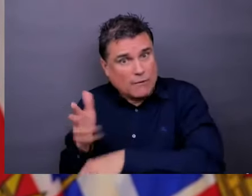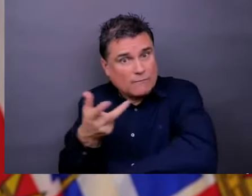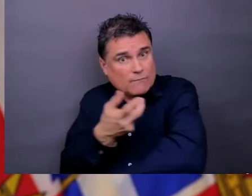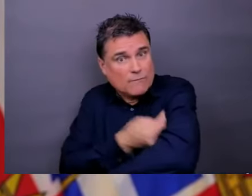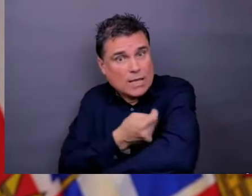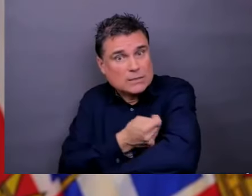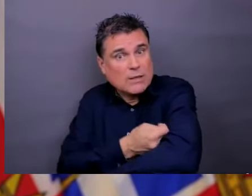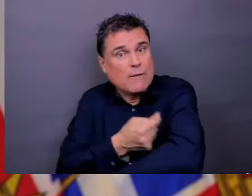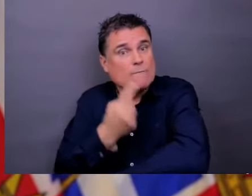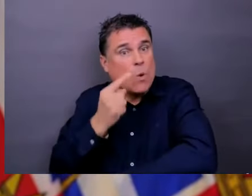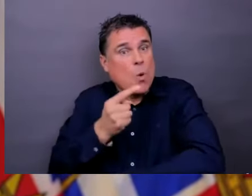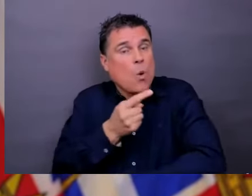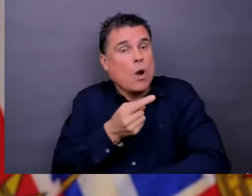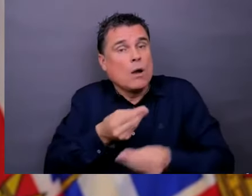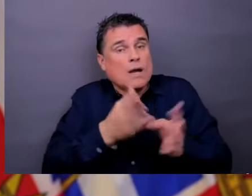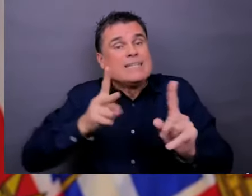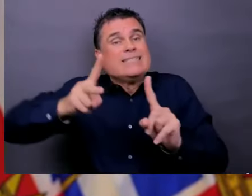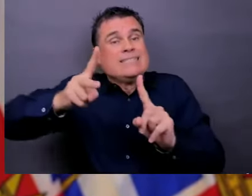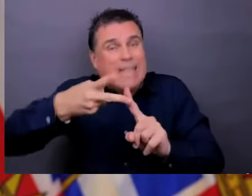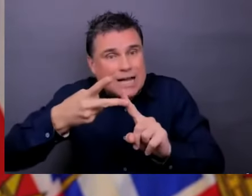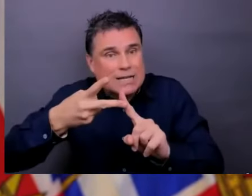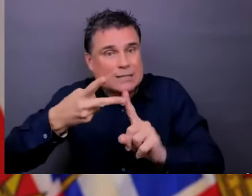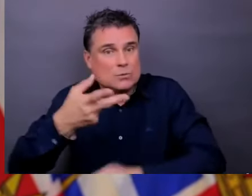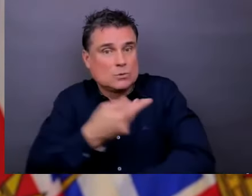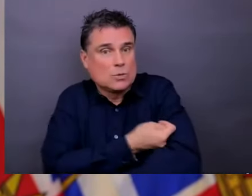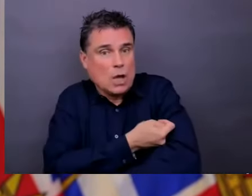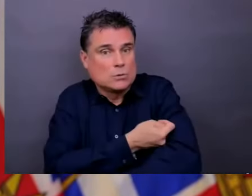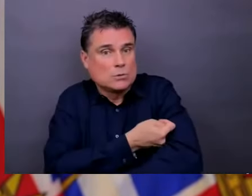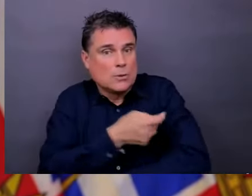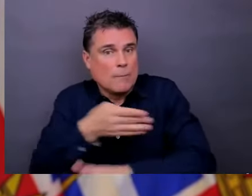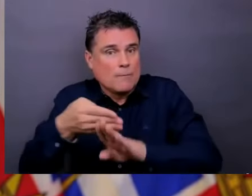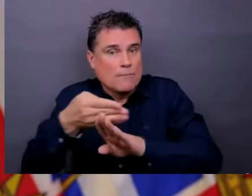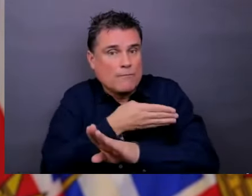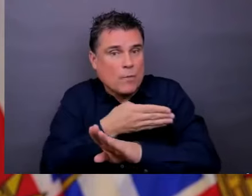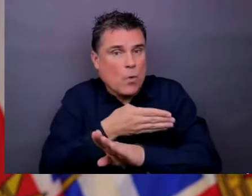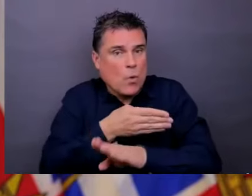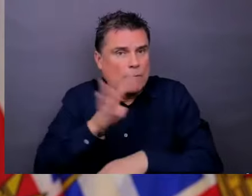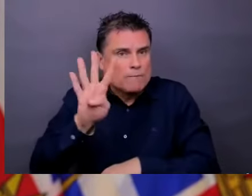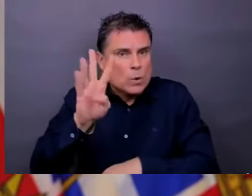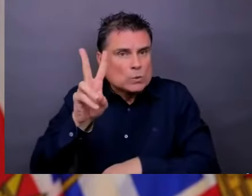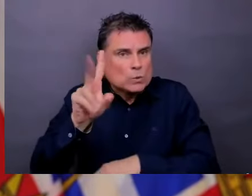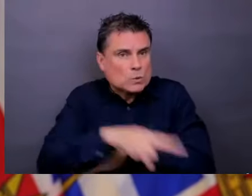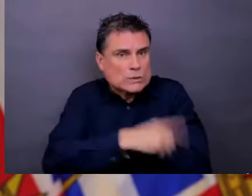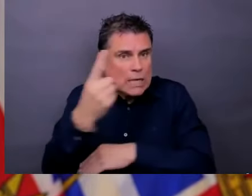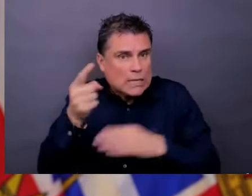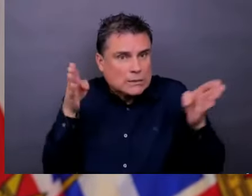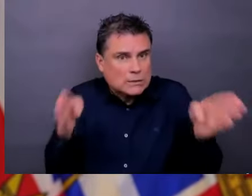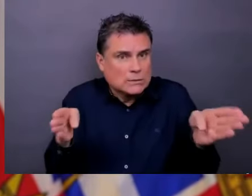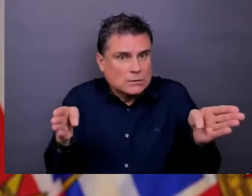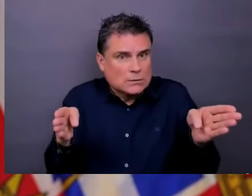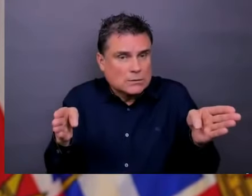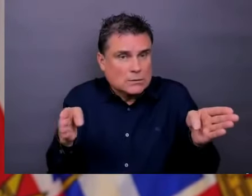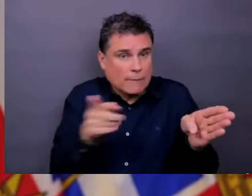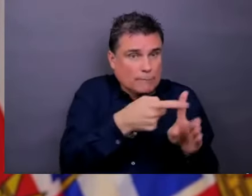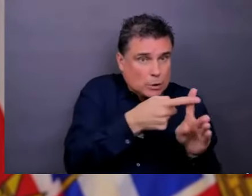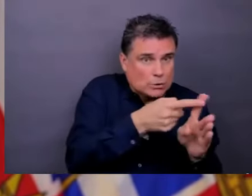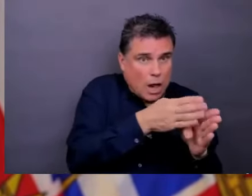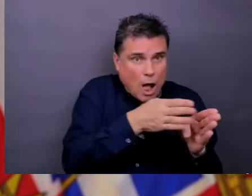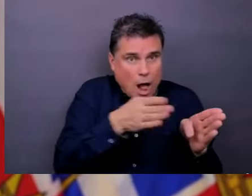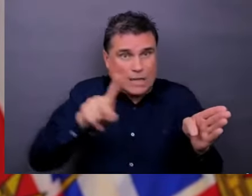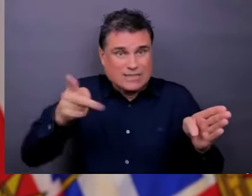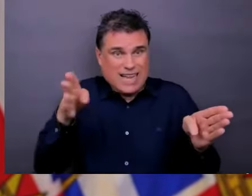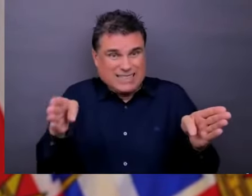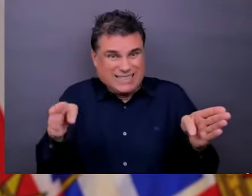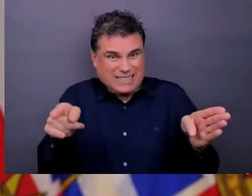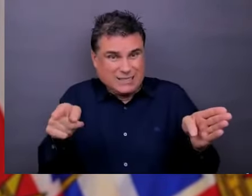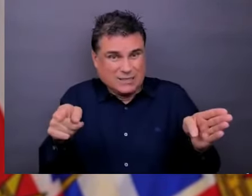days being a possibility, but just in terms of the original target of getting to 42 days. Yeah, you know, obviously our original